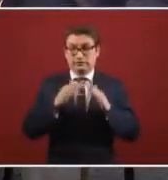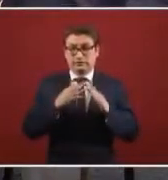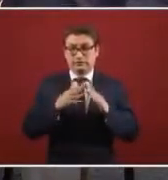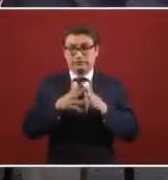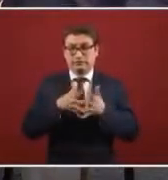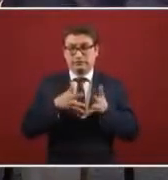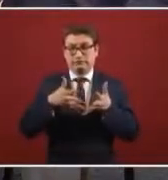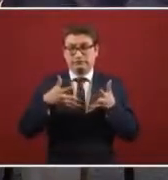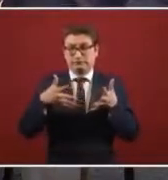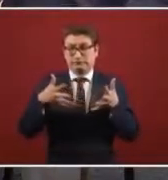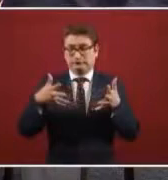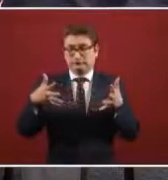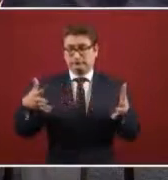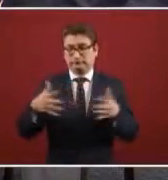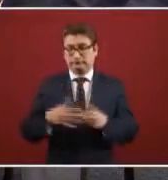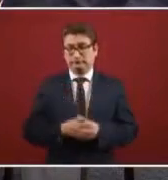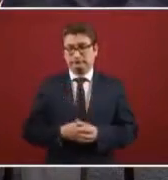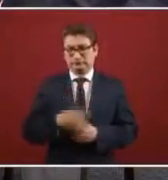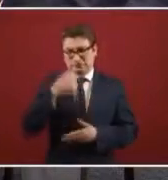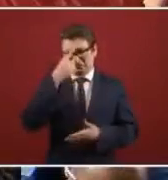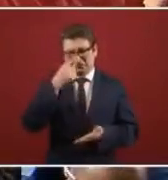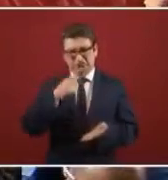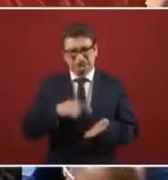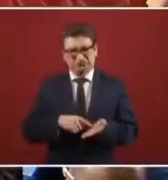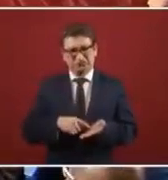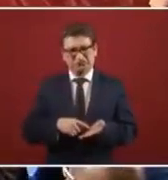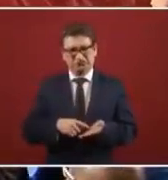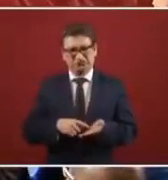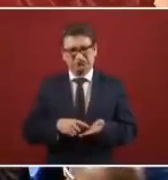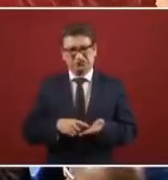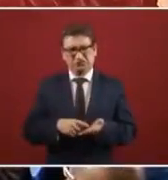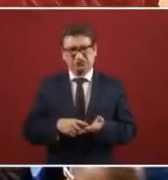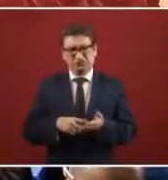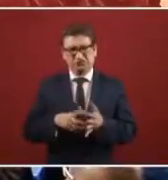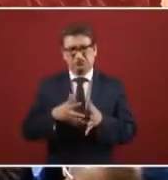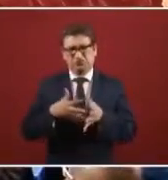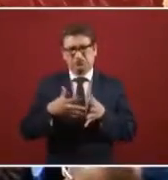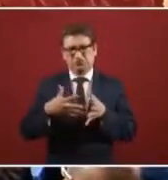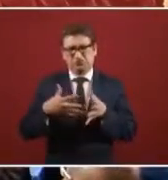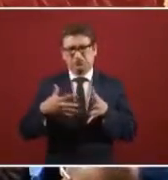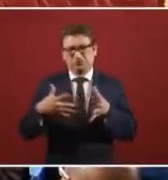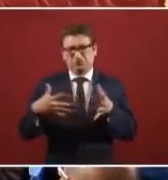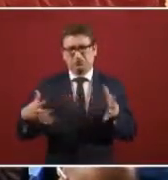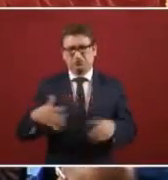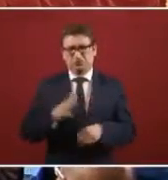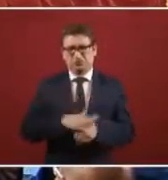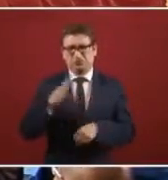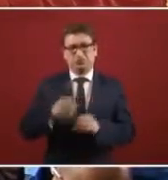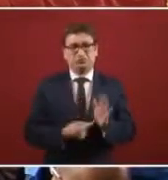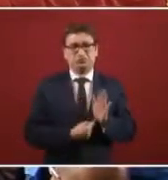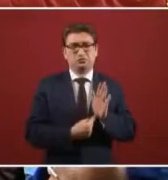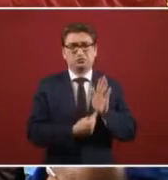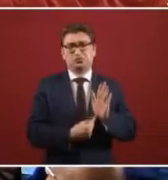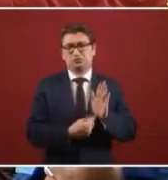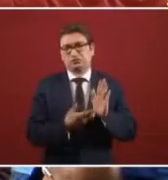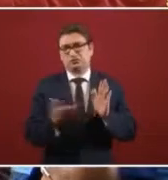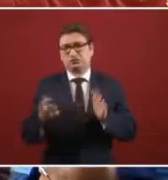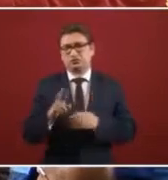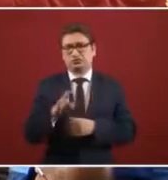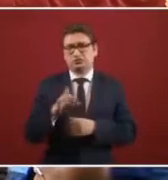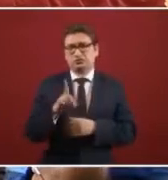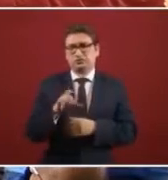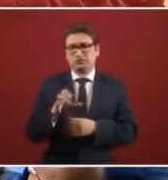yo creo que es But I believe the home is, la ficha técnica so this que home here presentó though, Ricardo. that